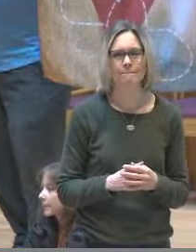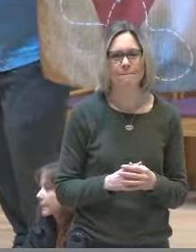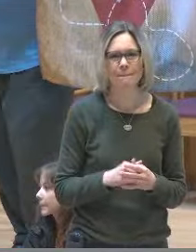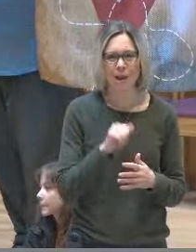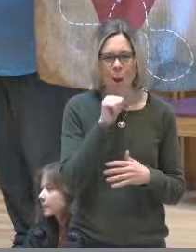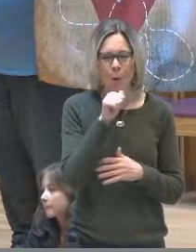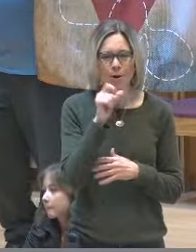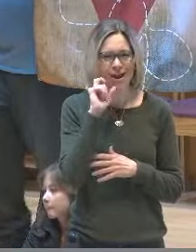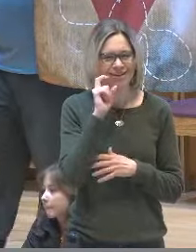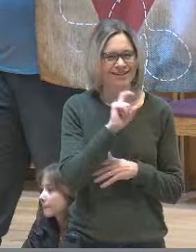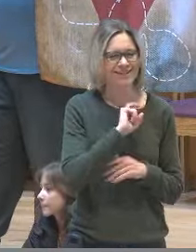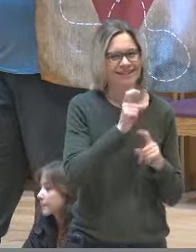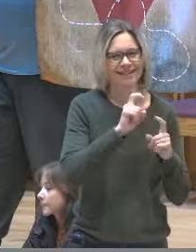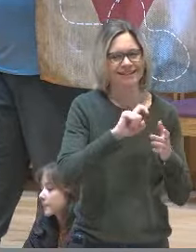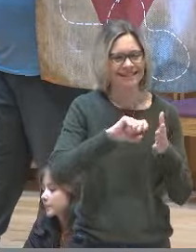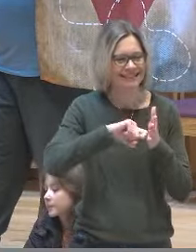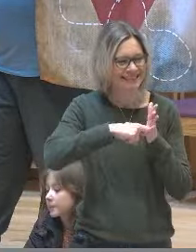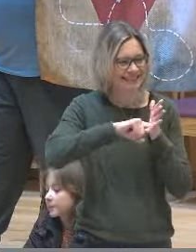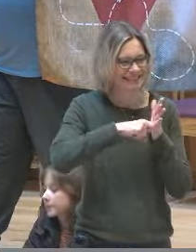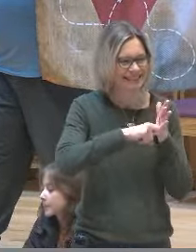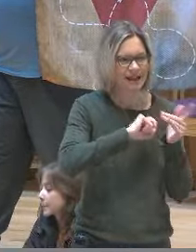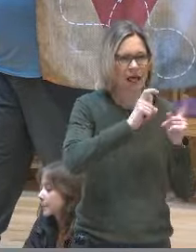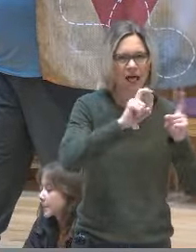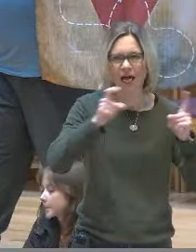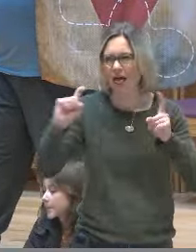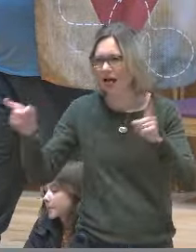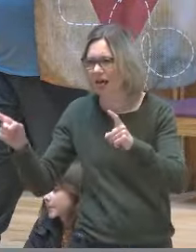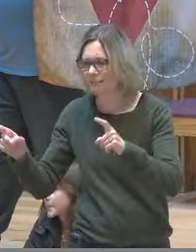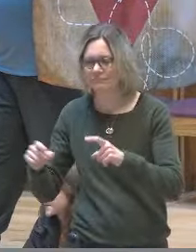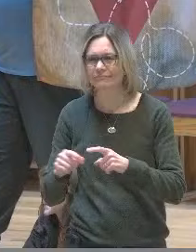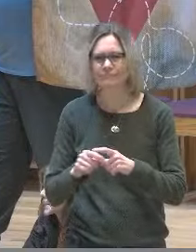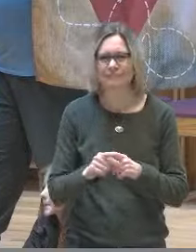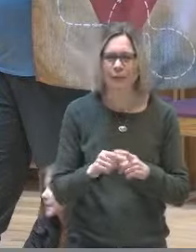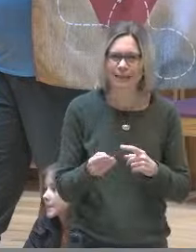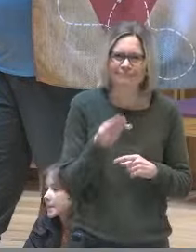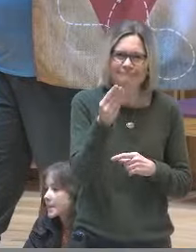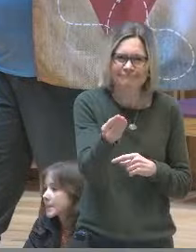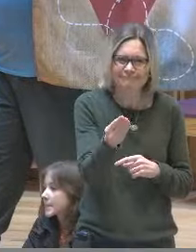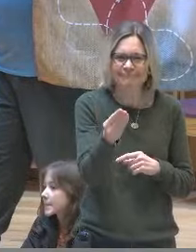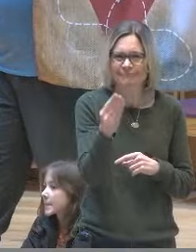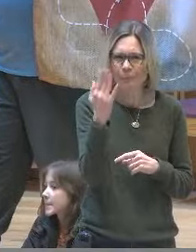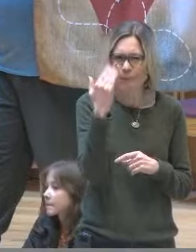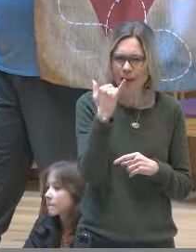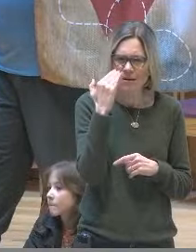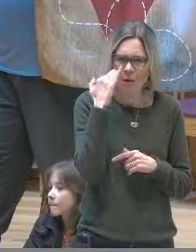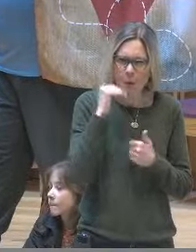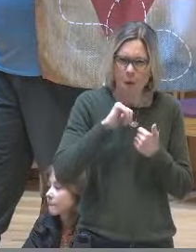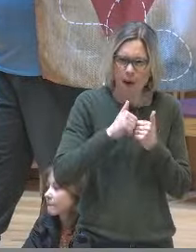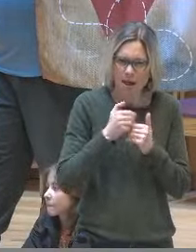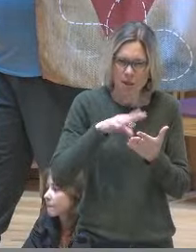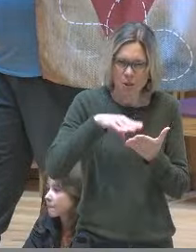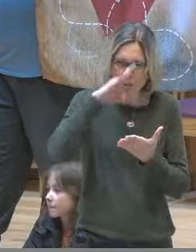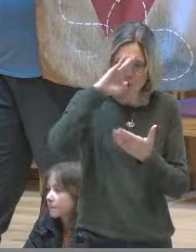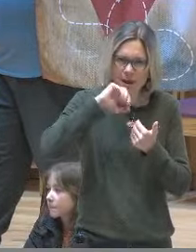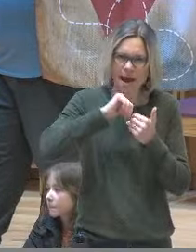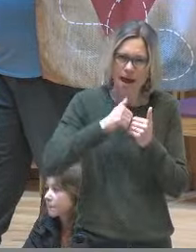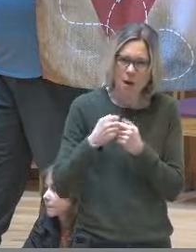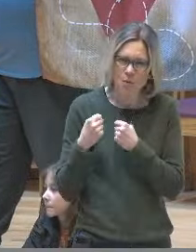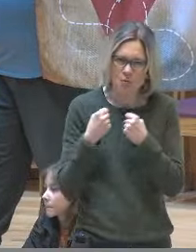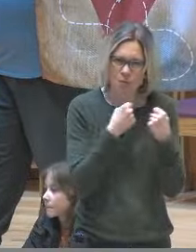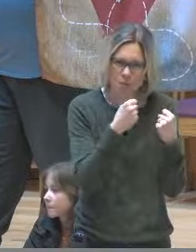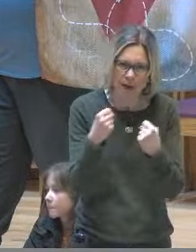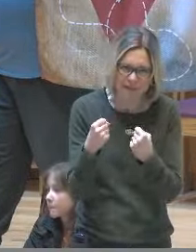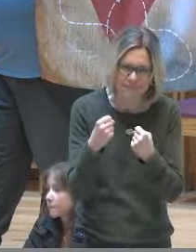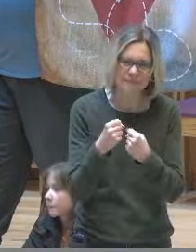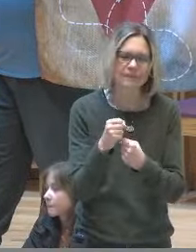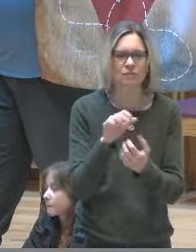keys away recklessly, right? We give keys knowing that we are going to learn how to drive. So we go to traffic school